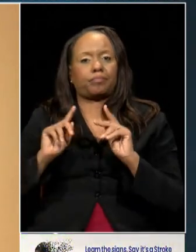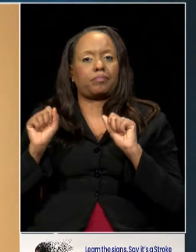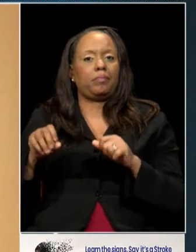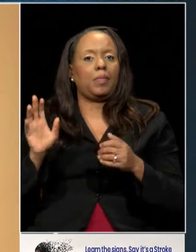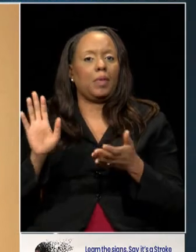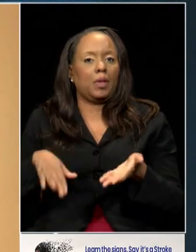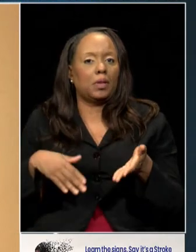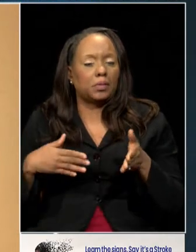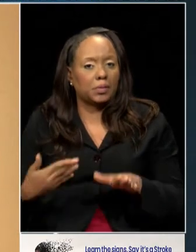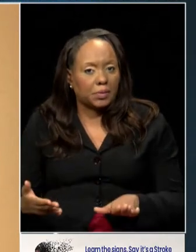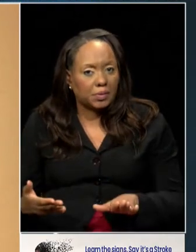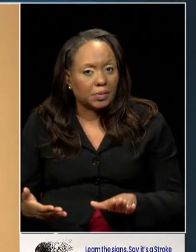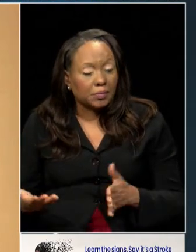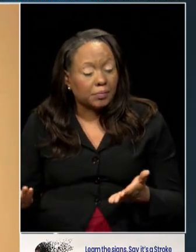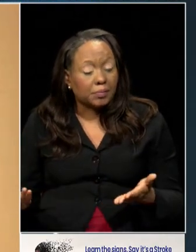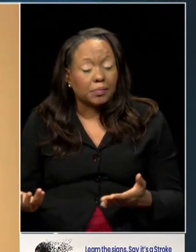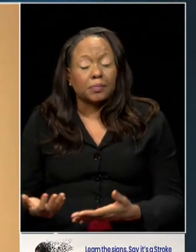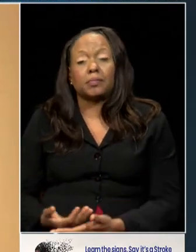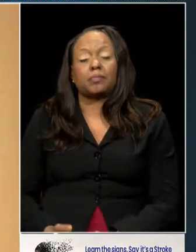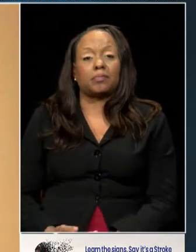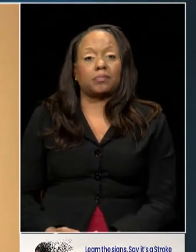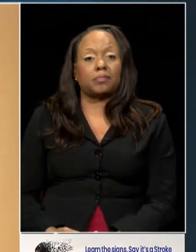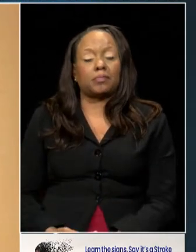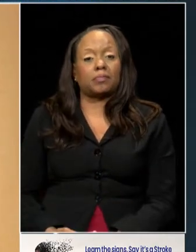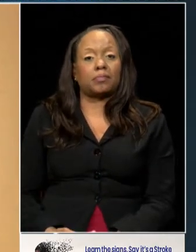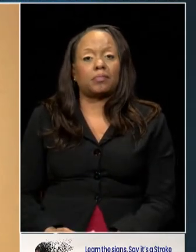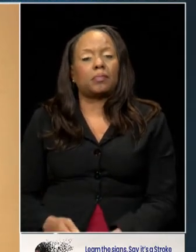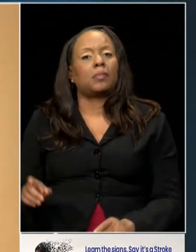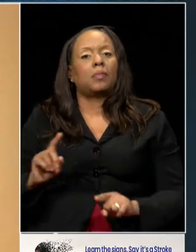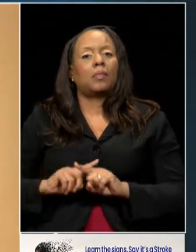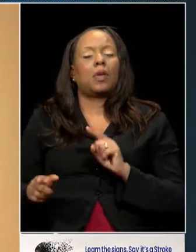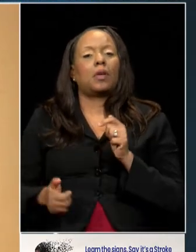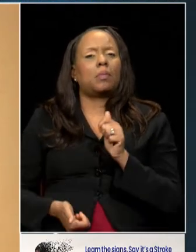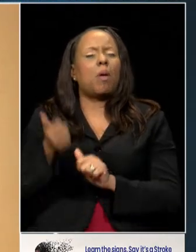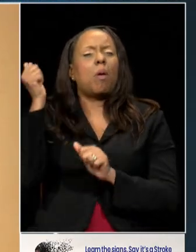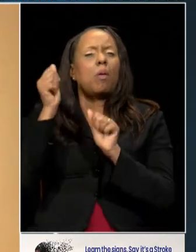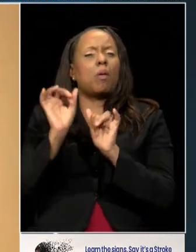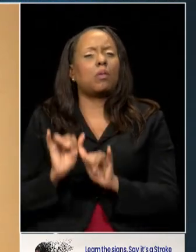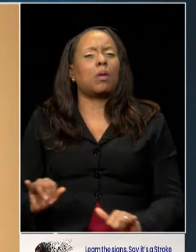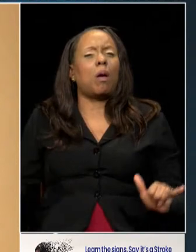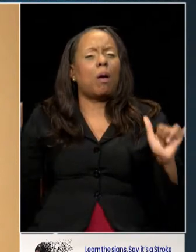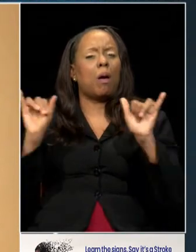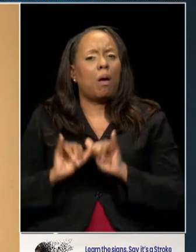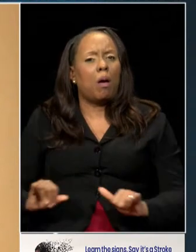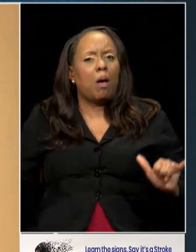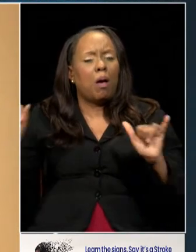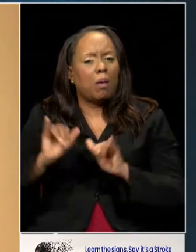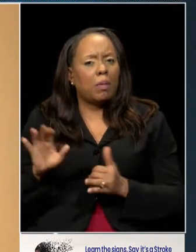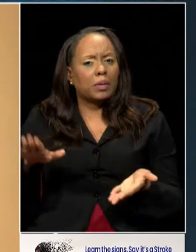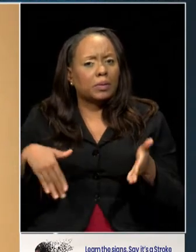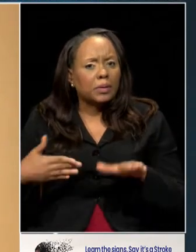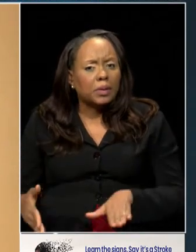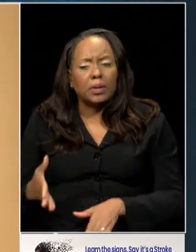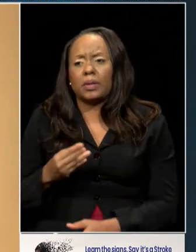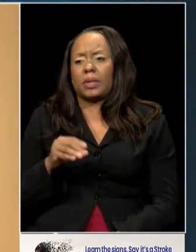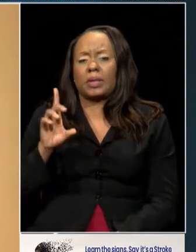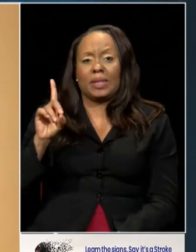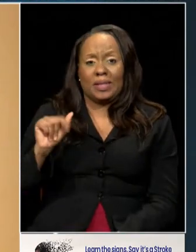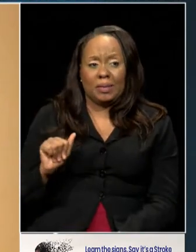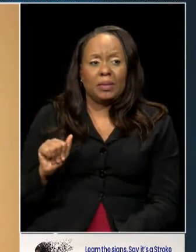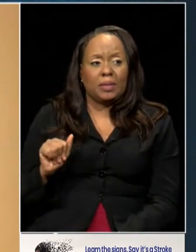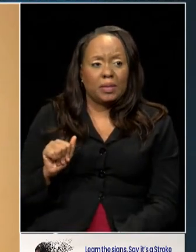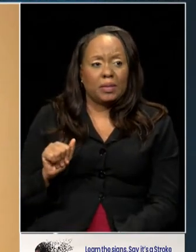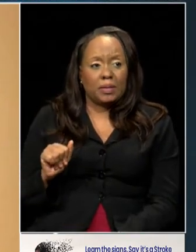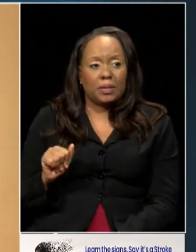kidney disease. But the most common cause of death and disability in kidney